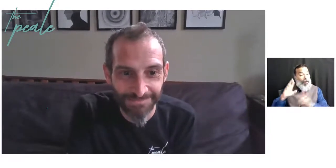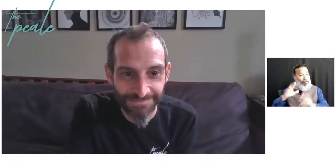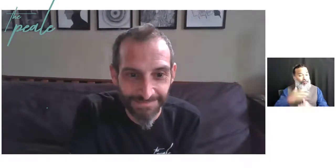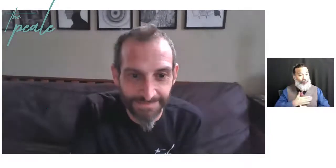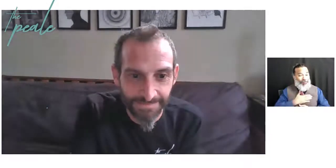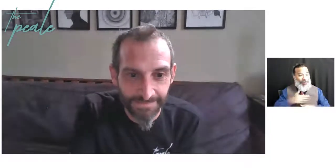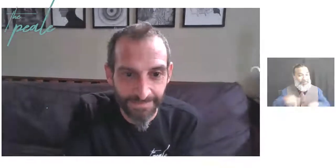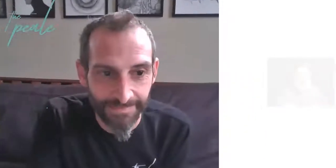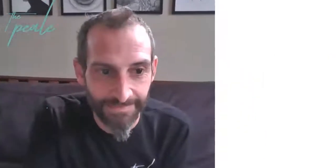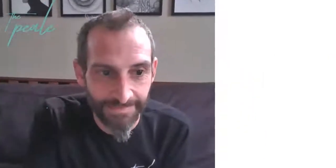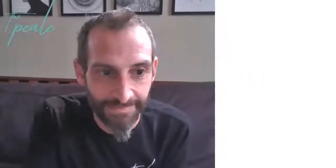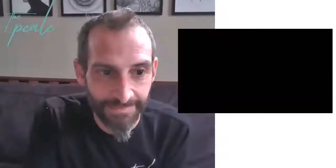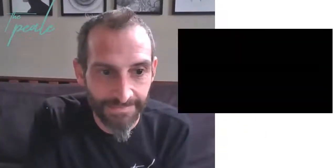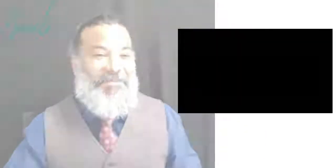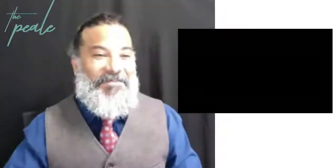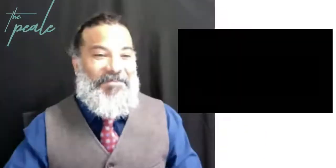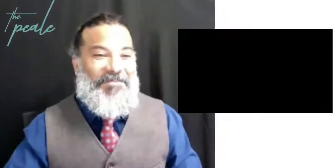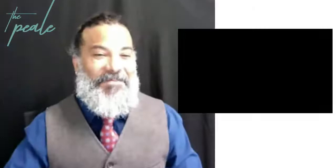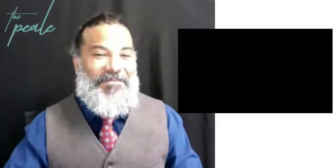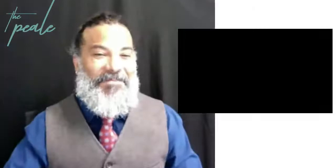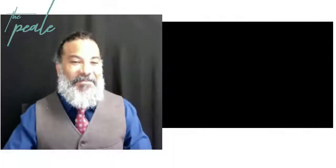show.